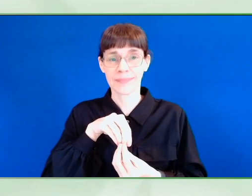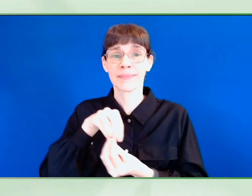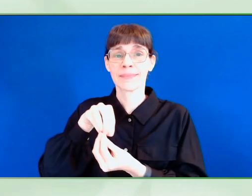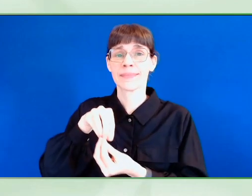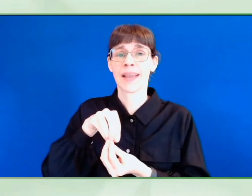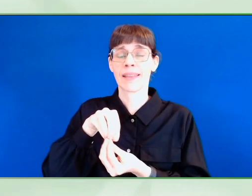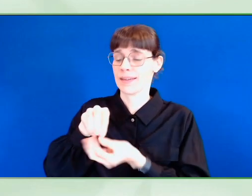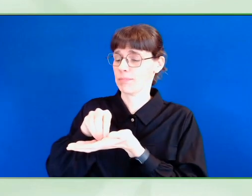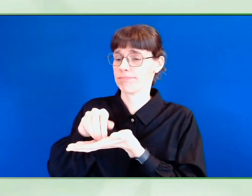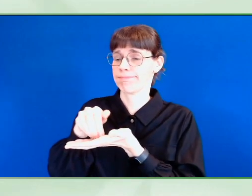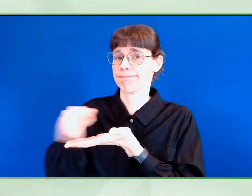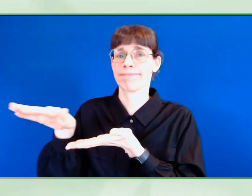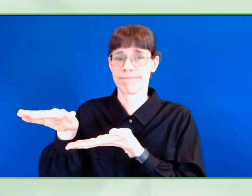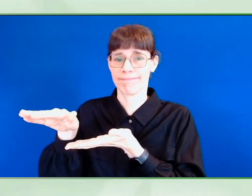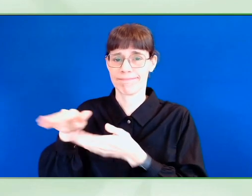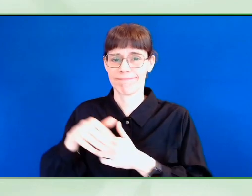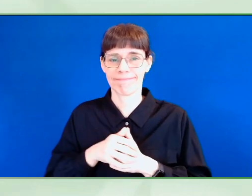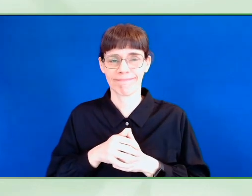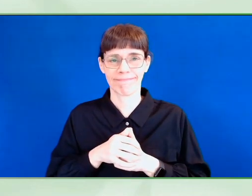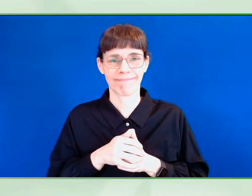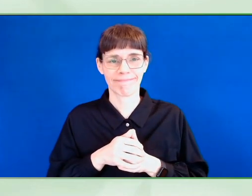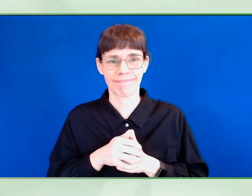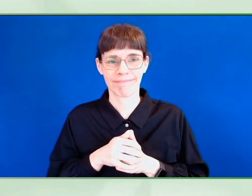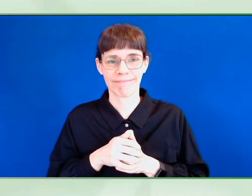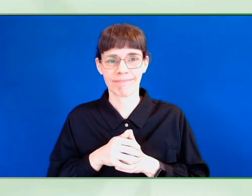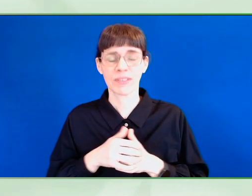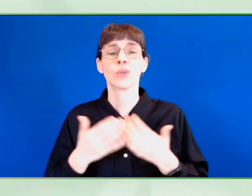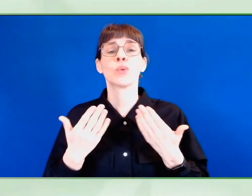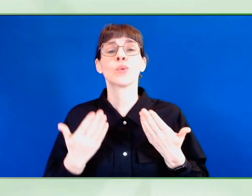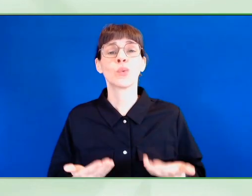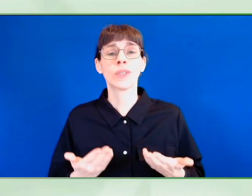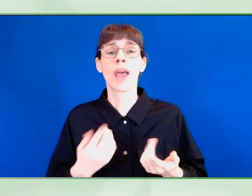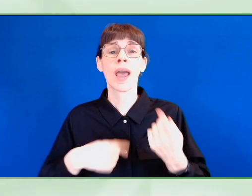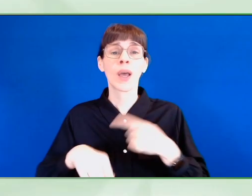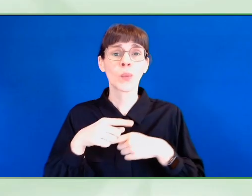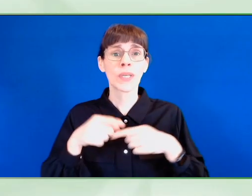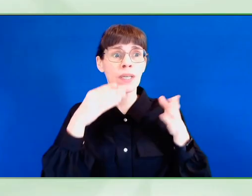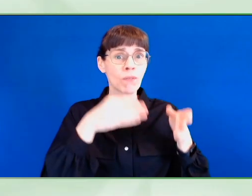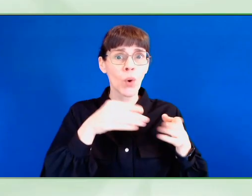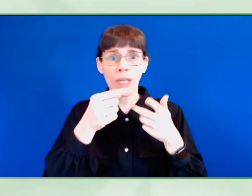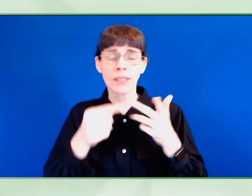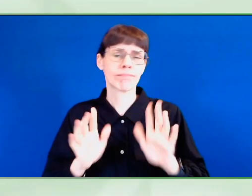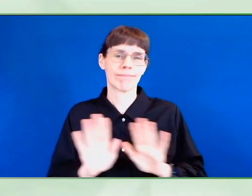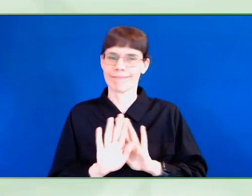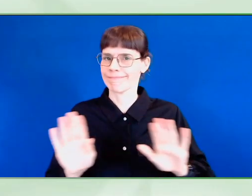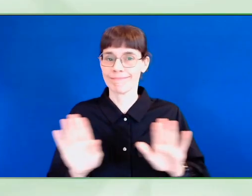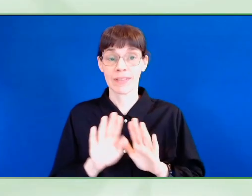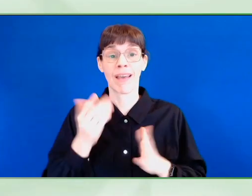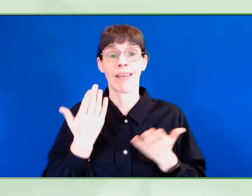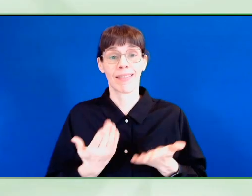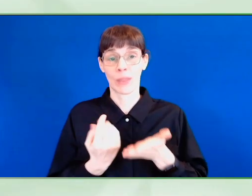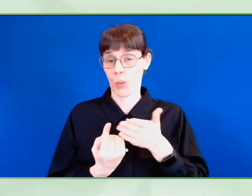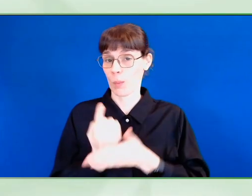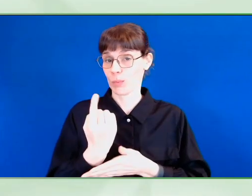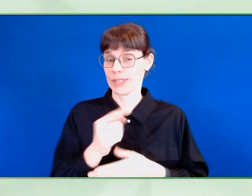not going to carry any of those things in with us today. This is an opportunity for you to practice some